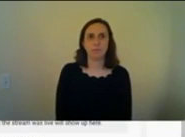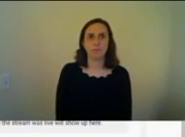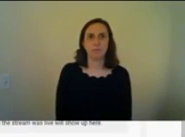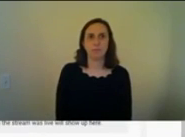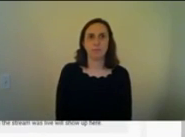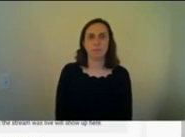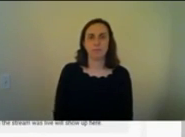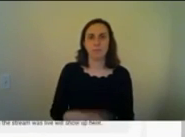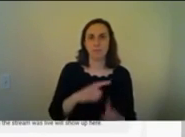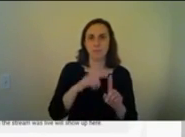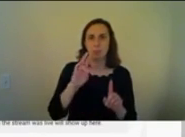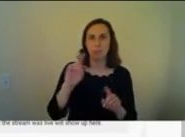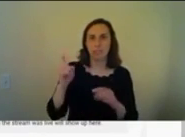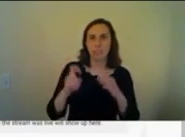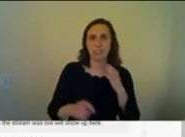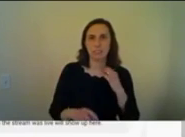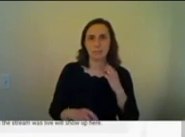plus 7x